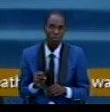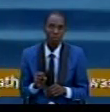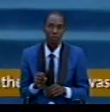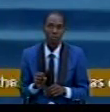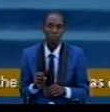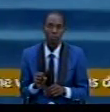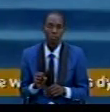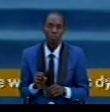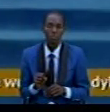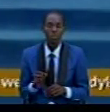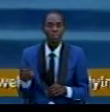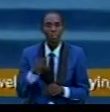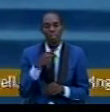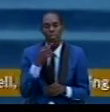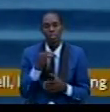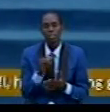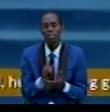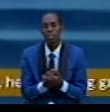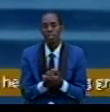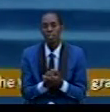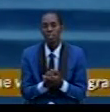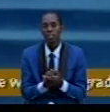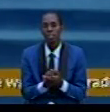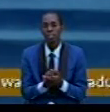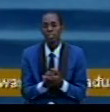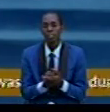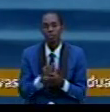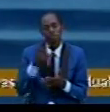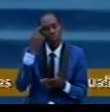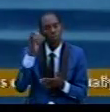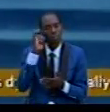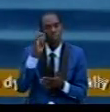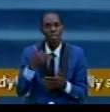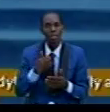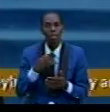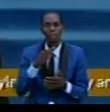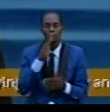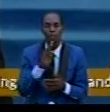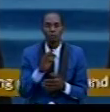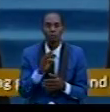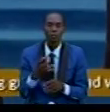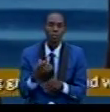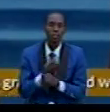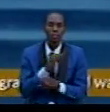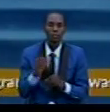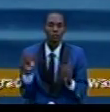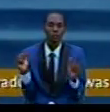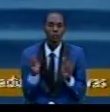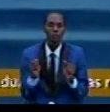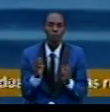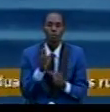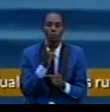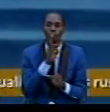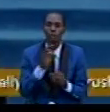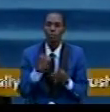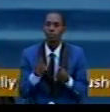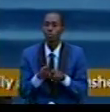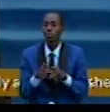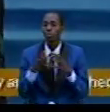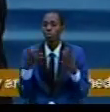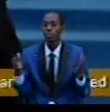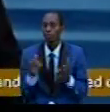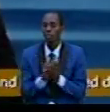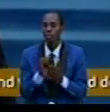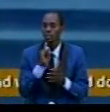They told me it's because I've been drinking cold water too much. They have to stop it. Then they wrote